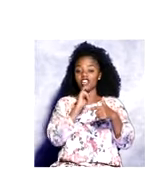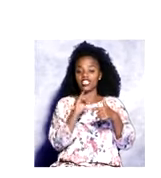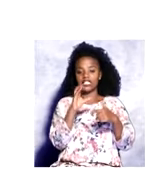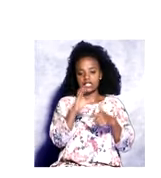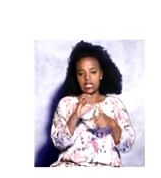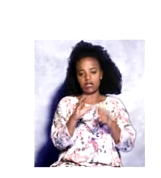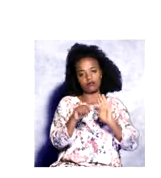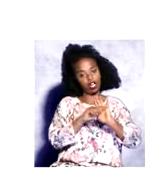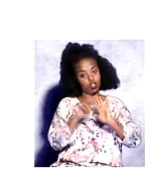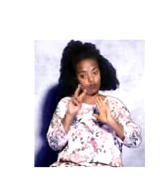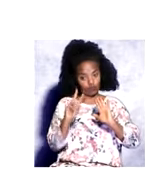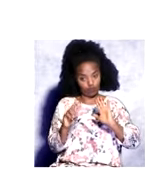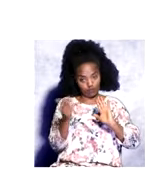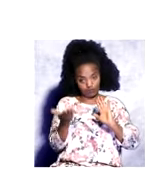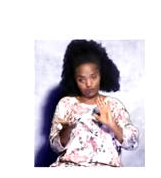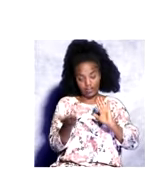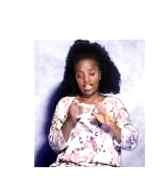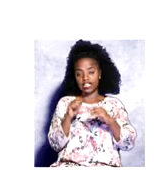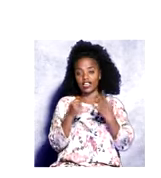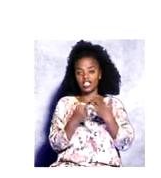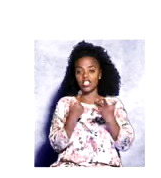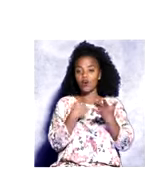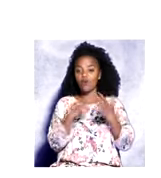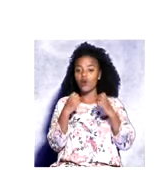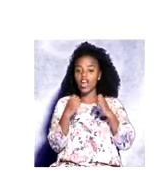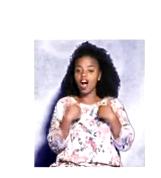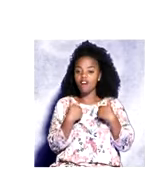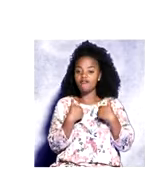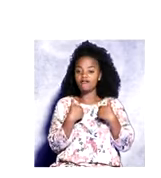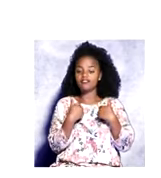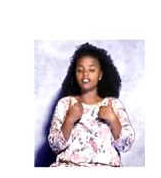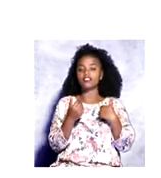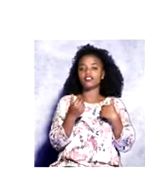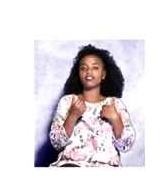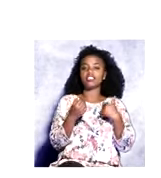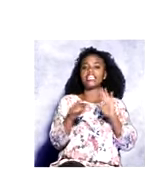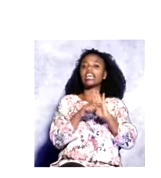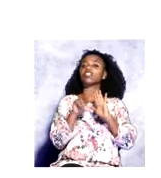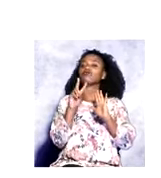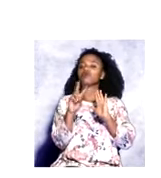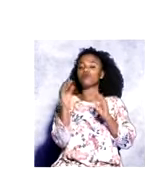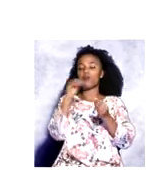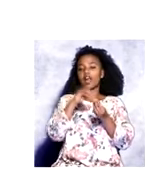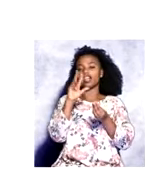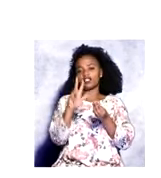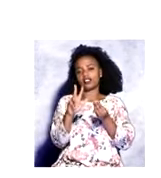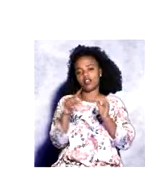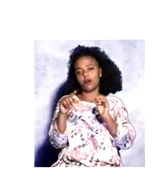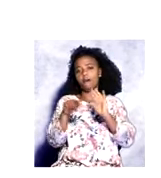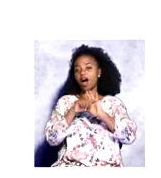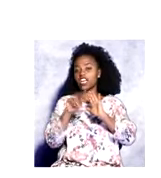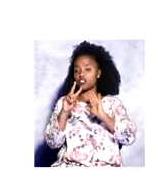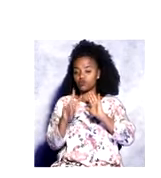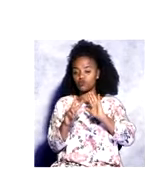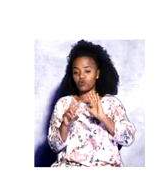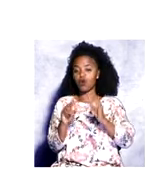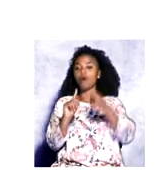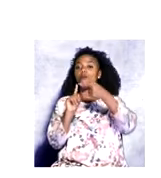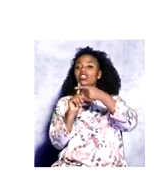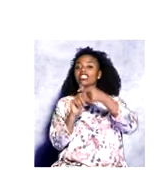negative 2 here, so you have this one, negative 3 plus c, it is minus 2, comma, positive